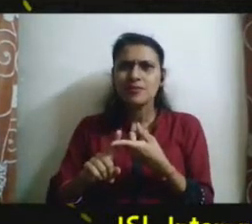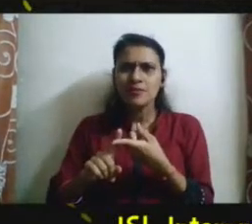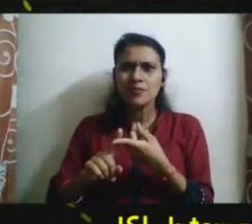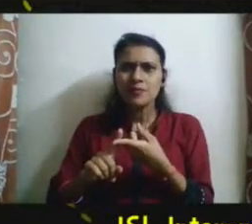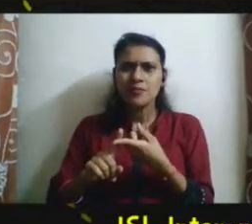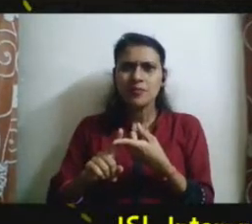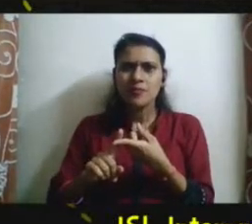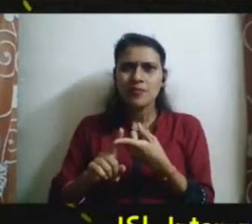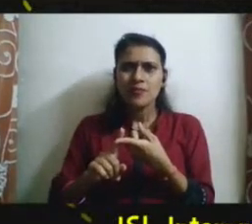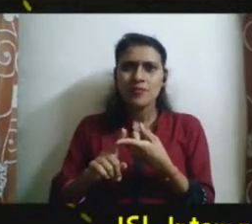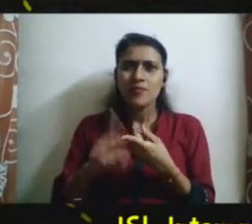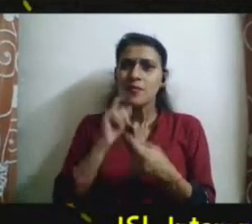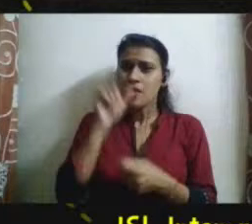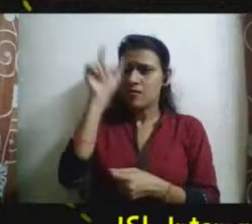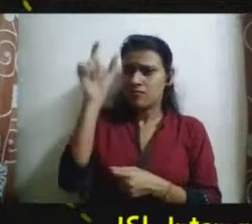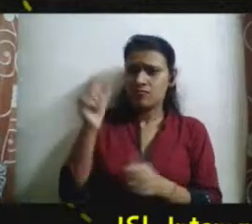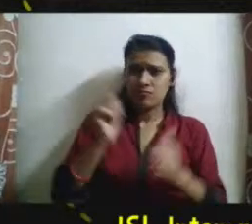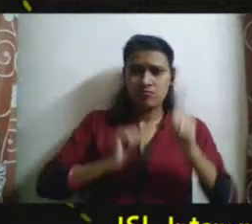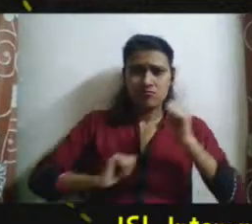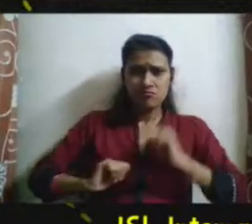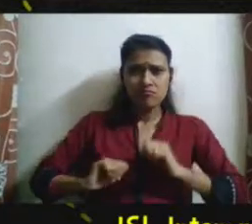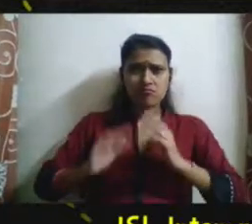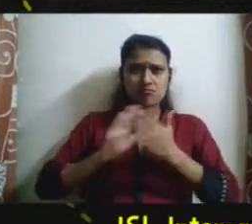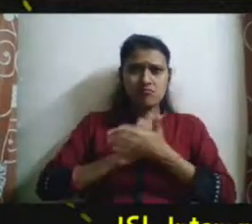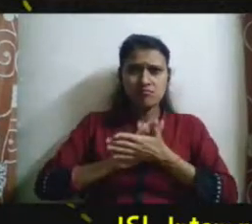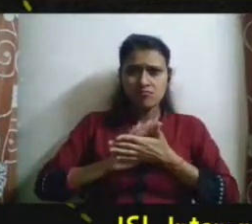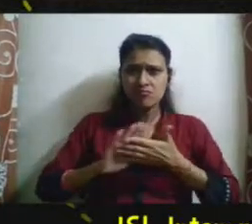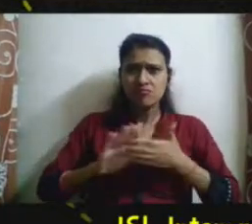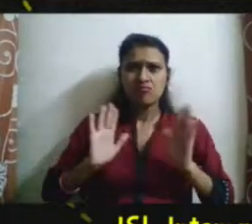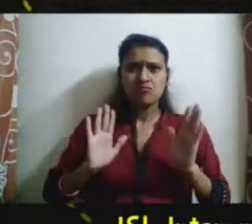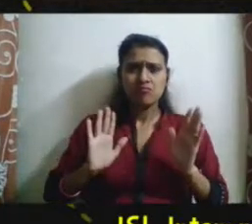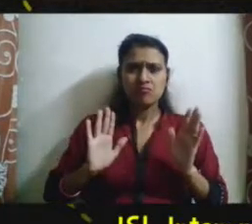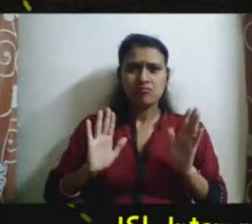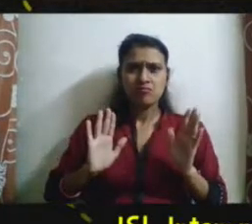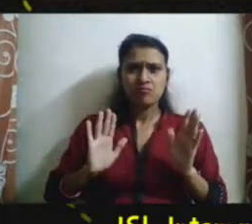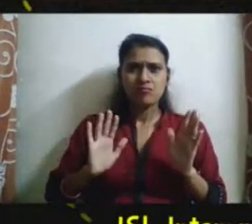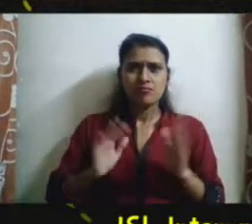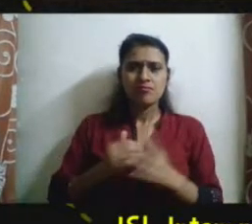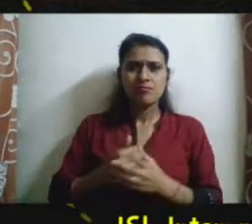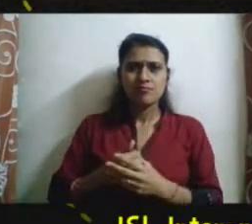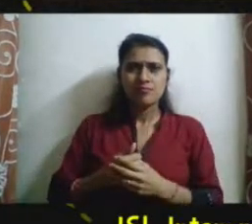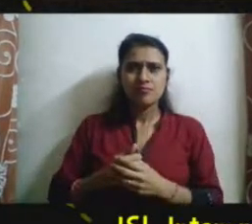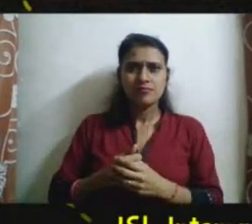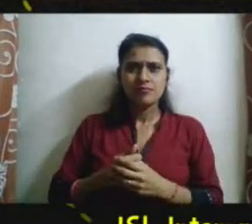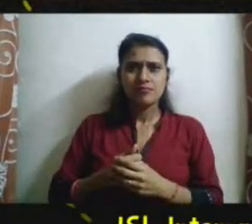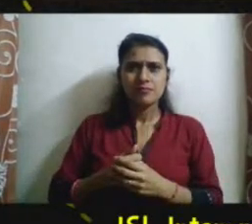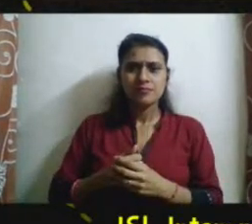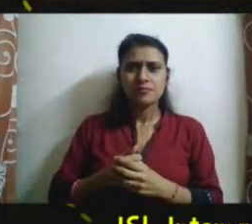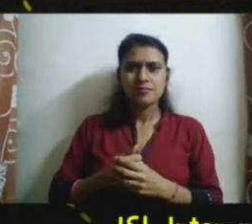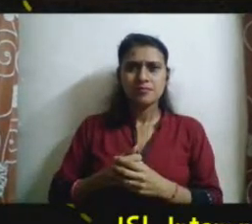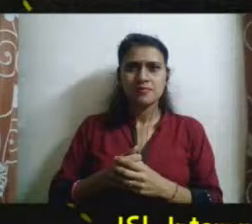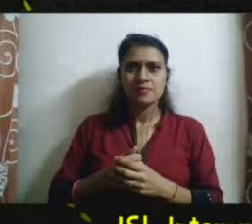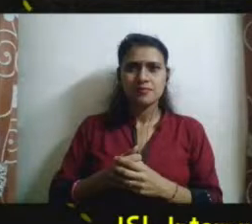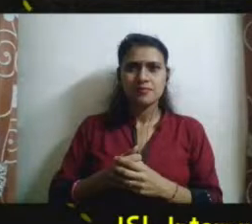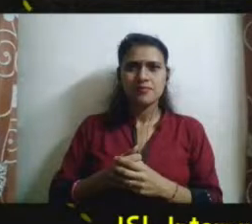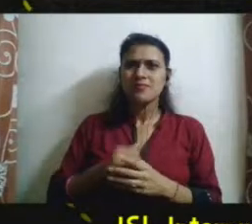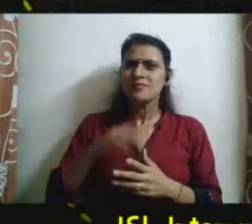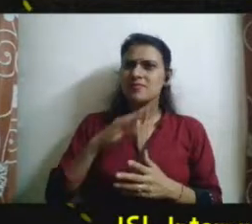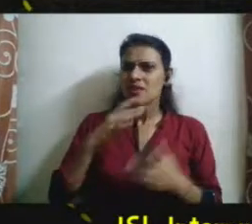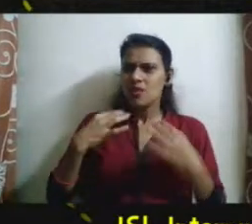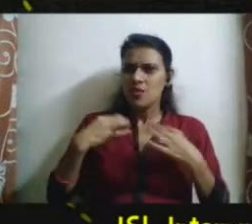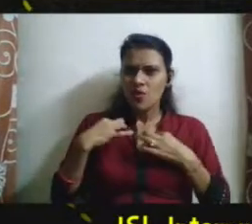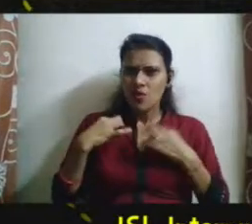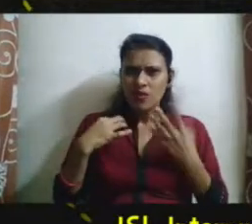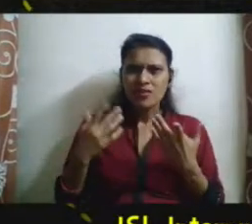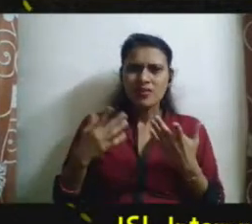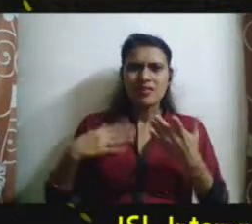man dressed in tattered, stained clothes, really intoxicated,